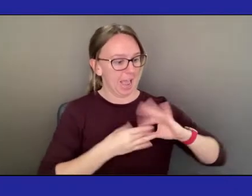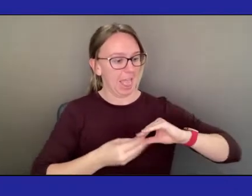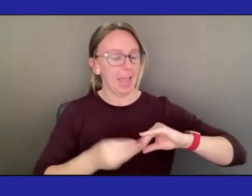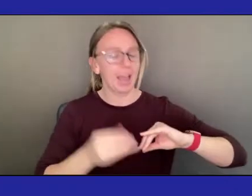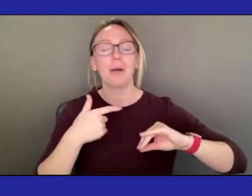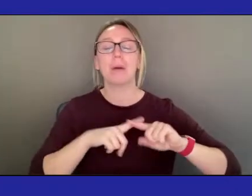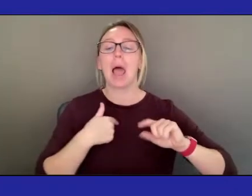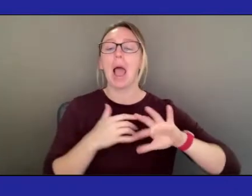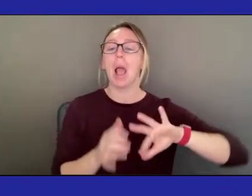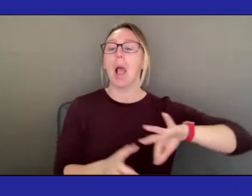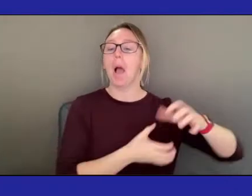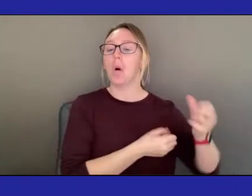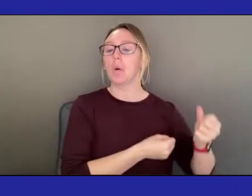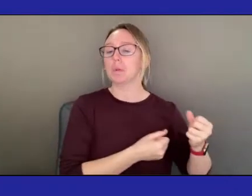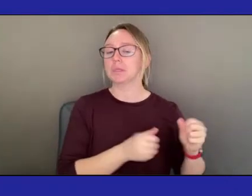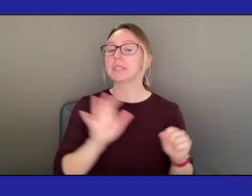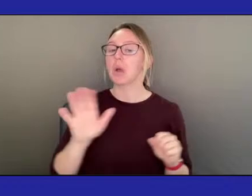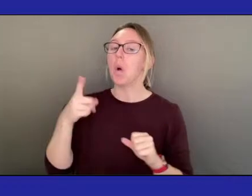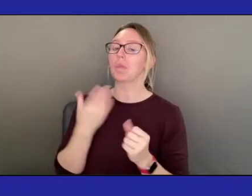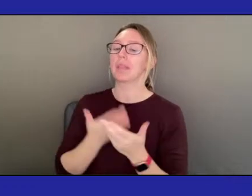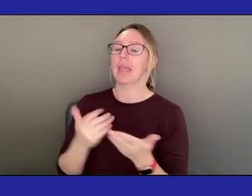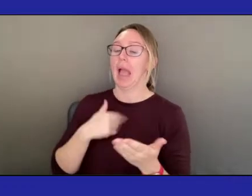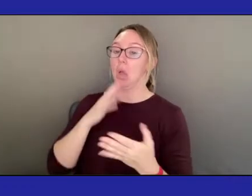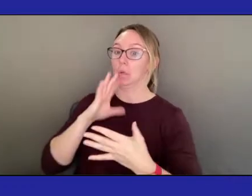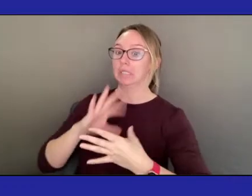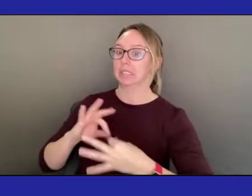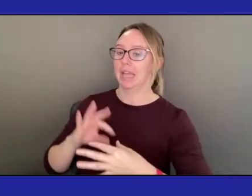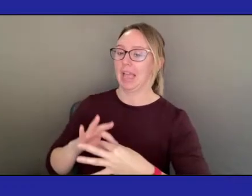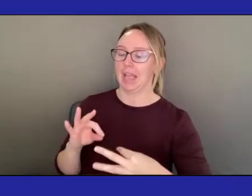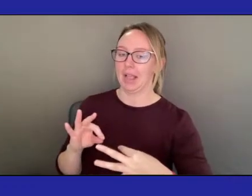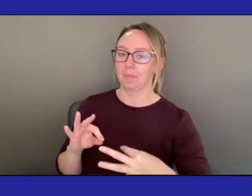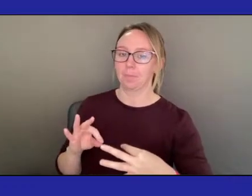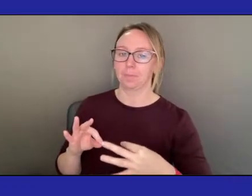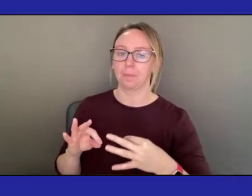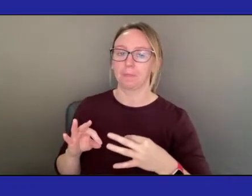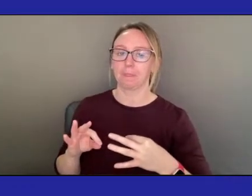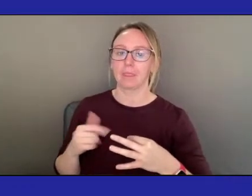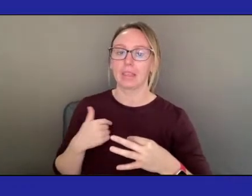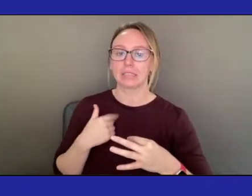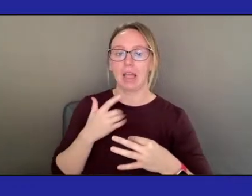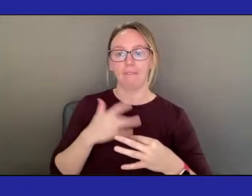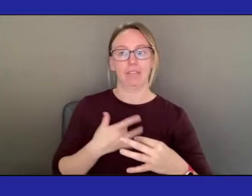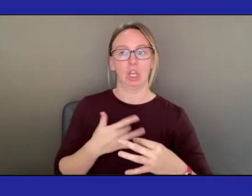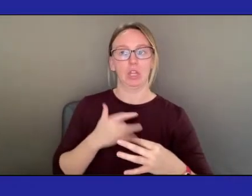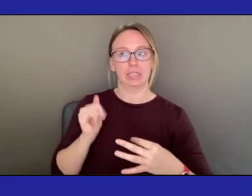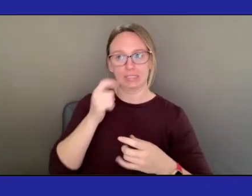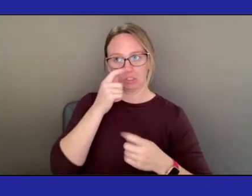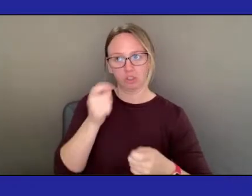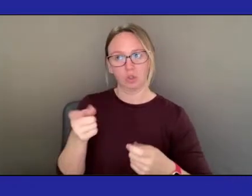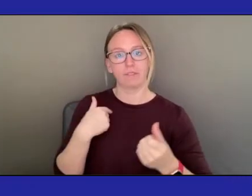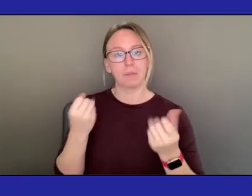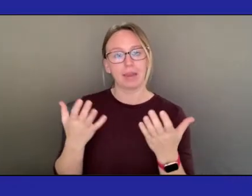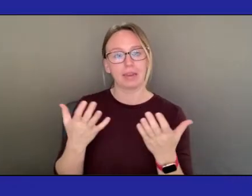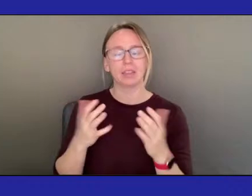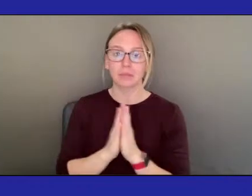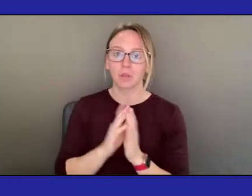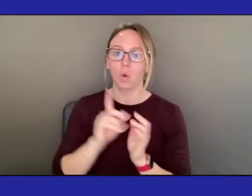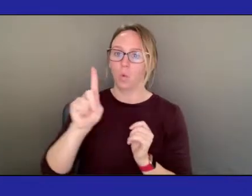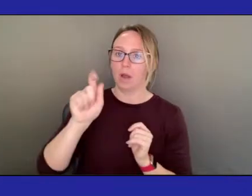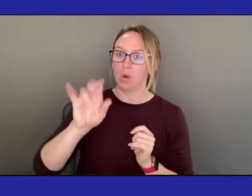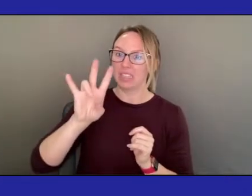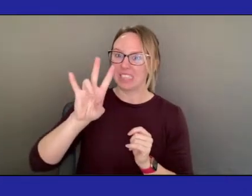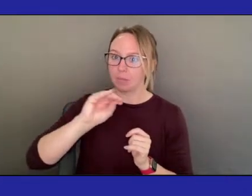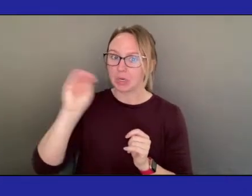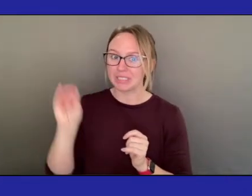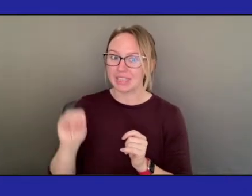the only thing I'll say is I find it very interesting that you had like a lot of different 1.7 percentage points sounds like a